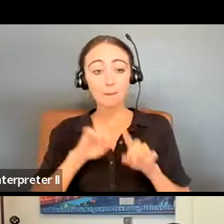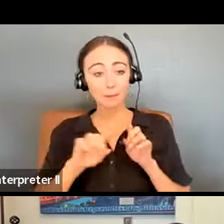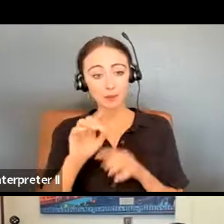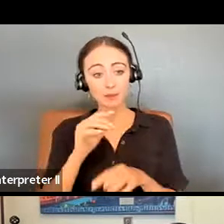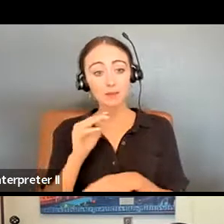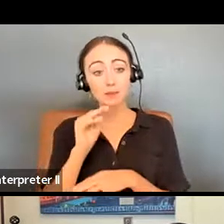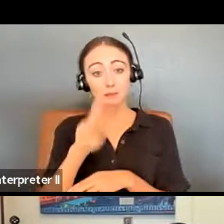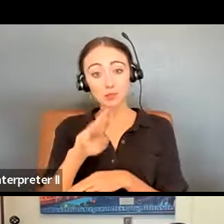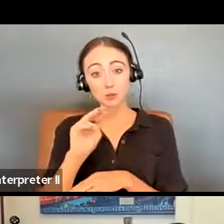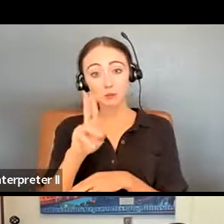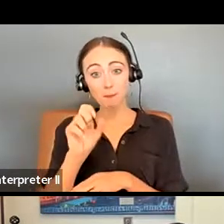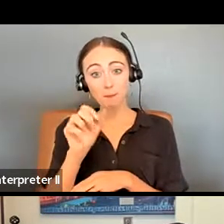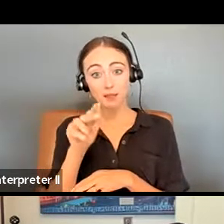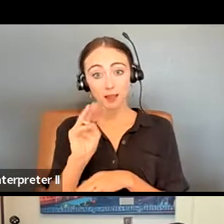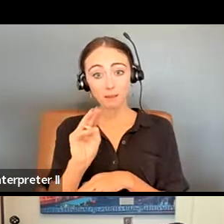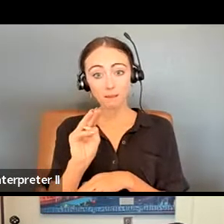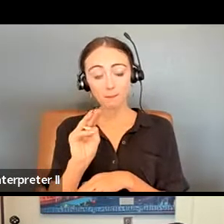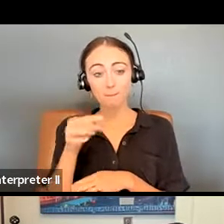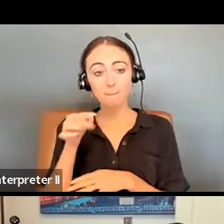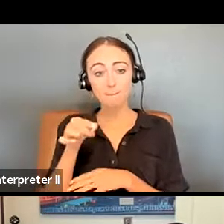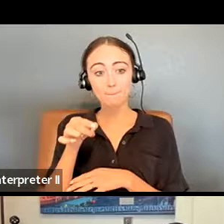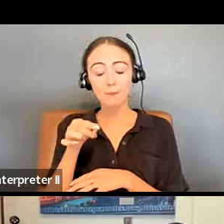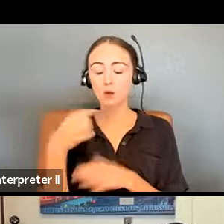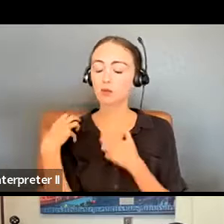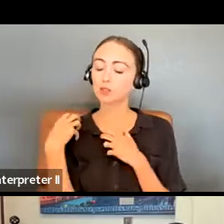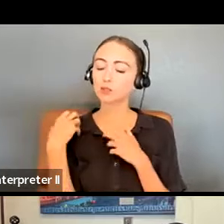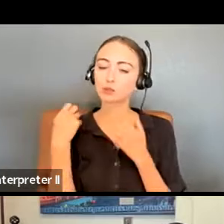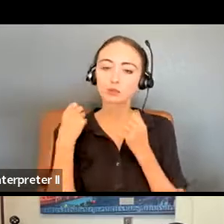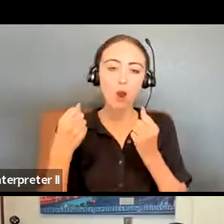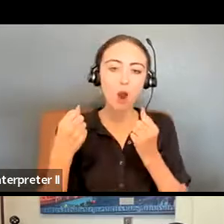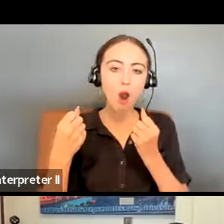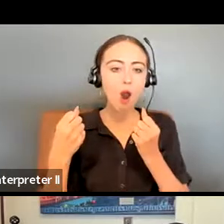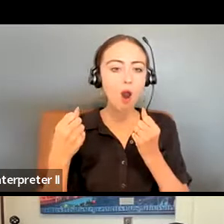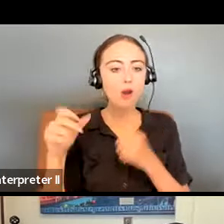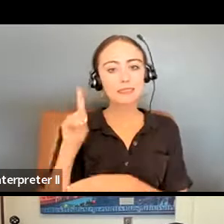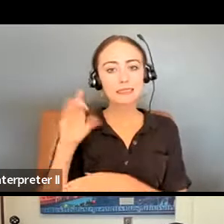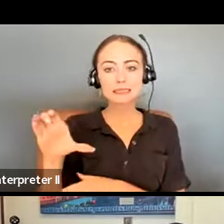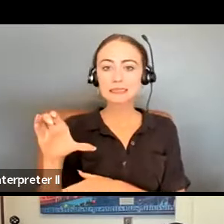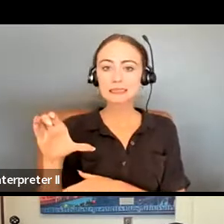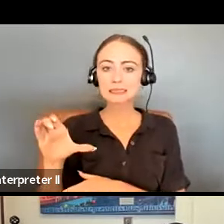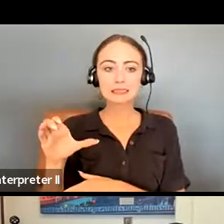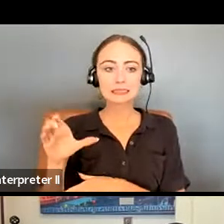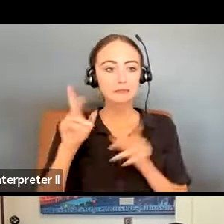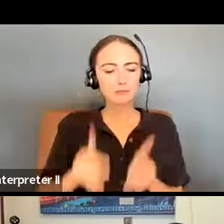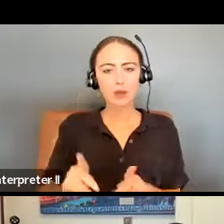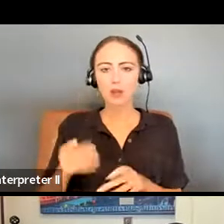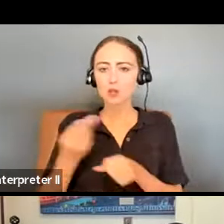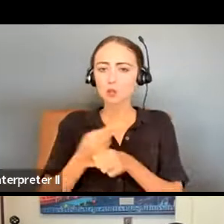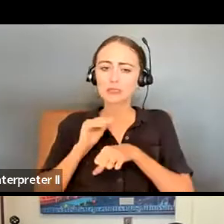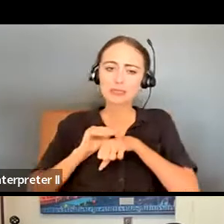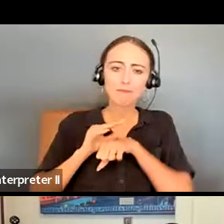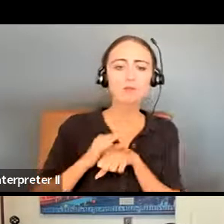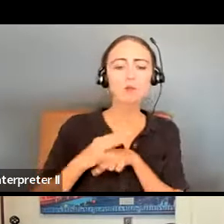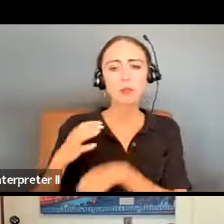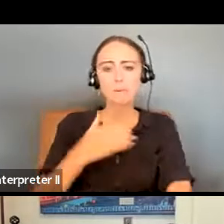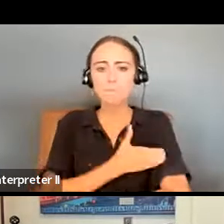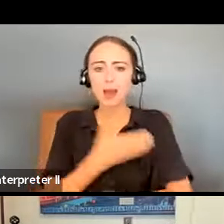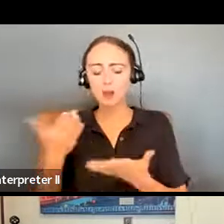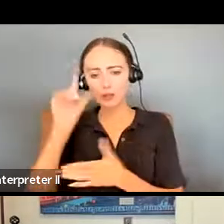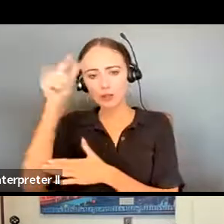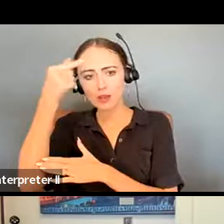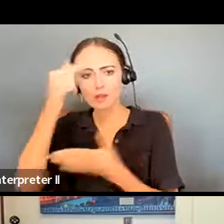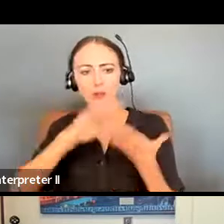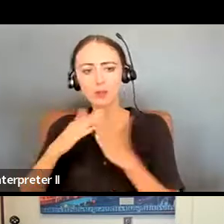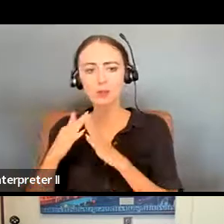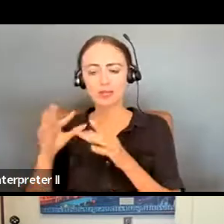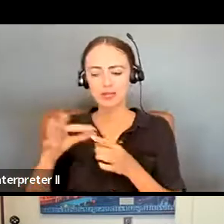Muslim was a strong Washingtonian who used his influence and power in government and in community in very